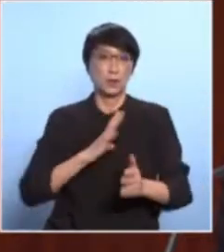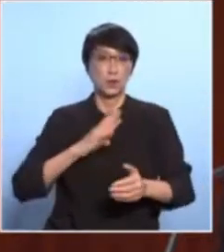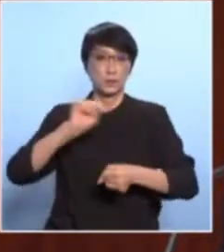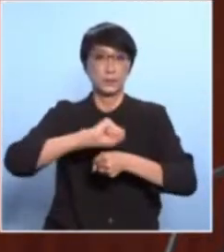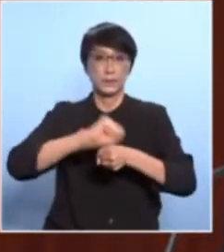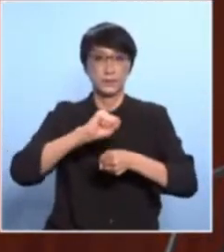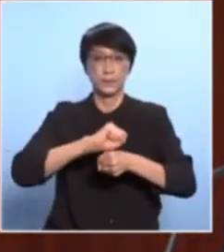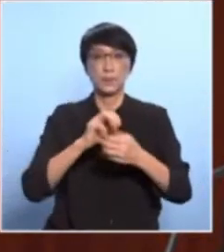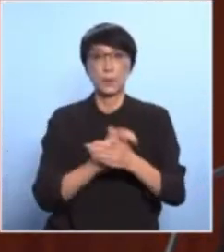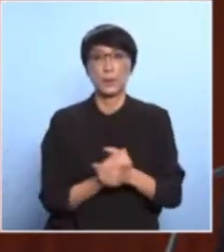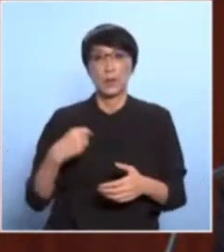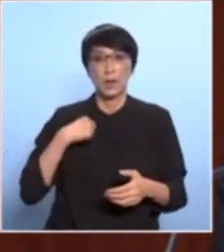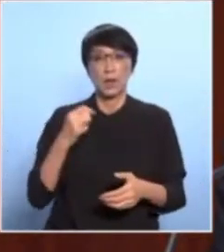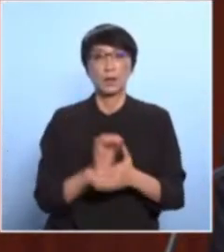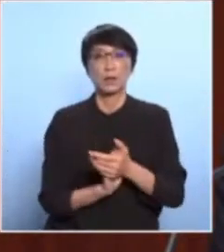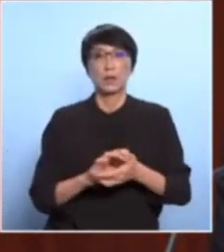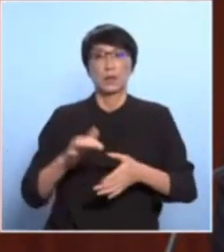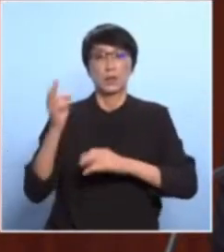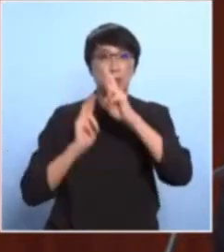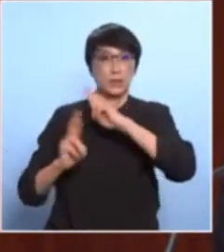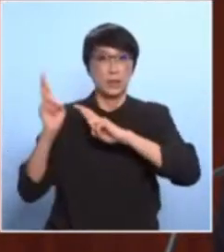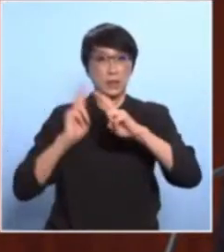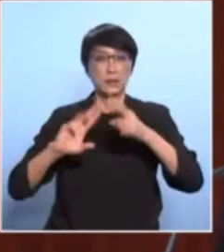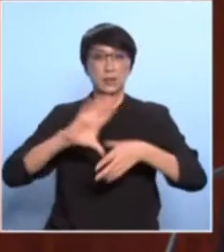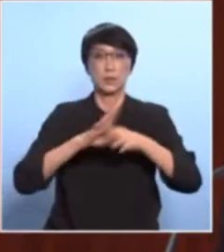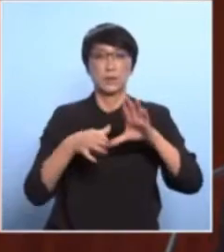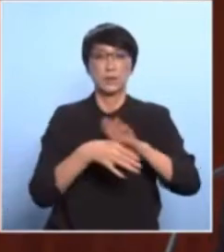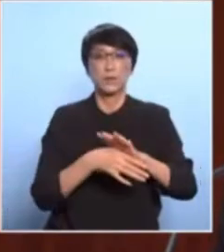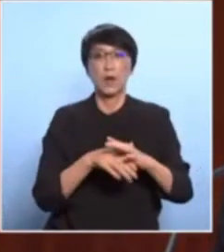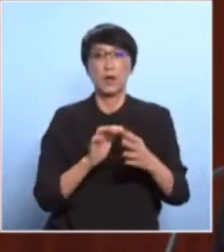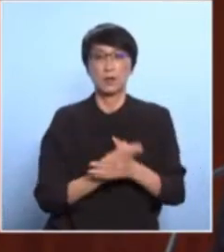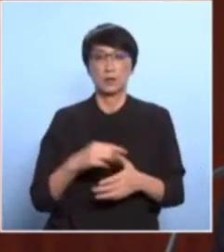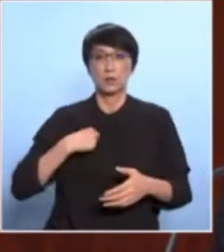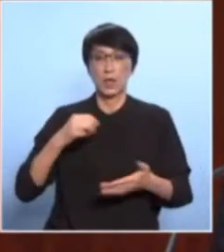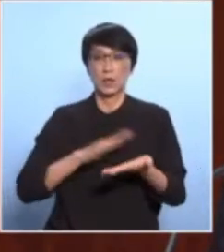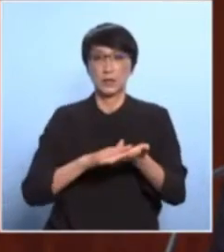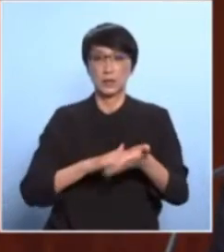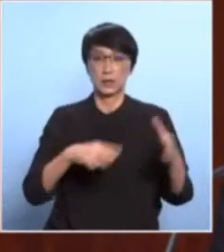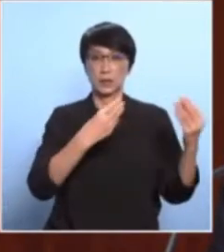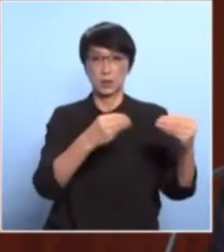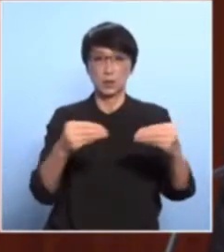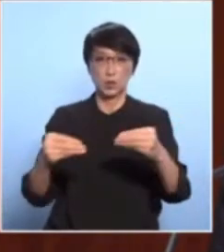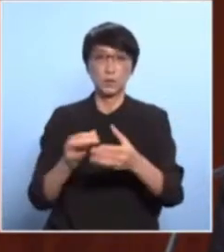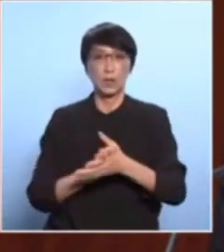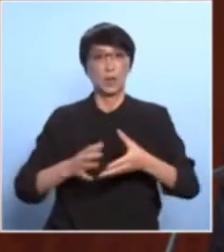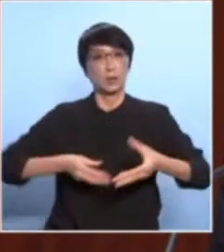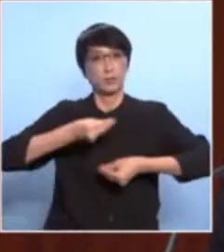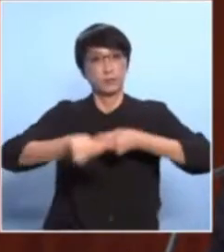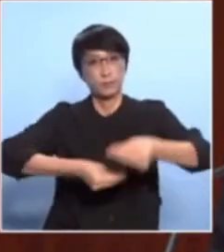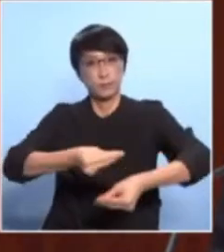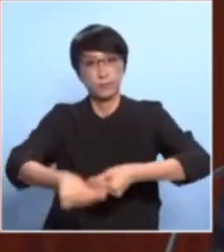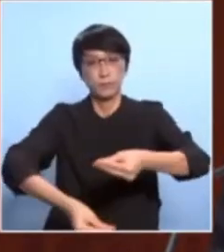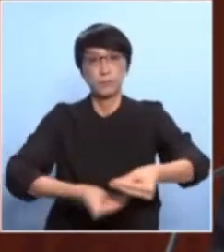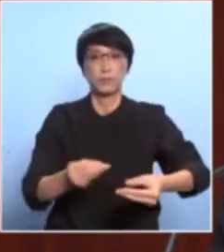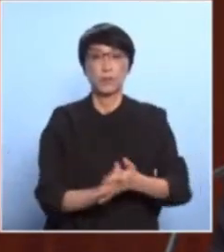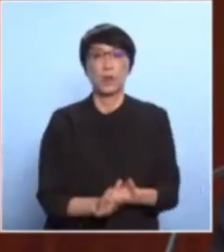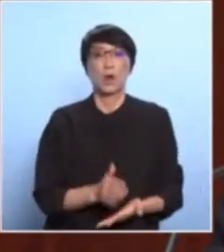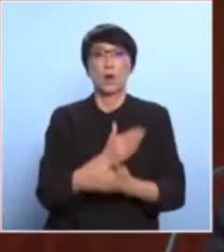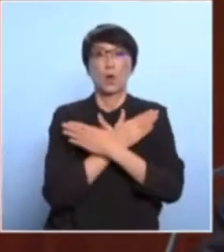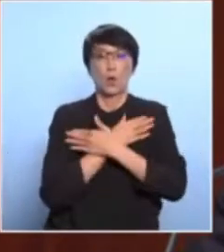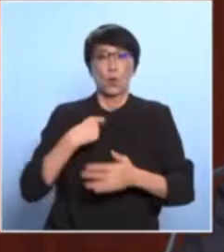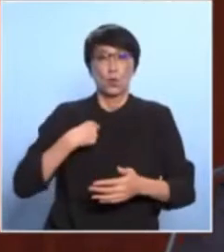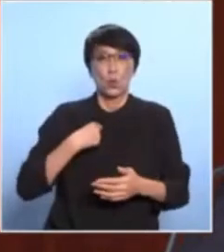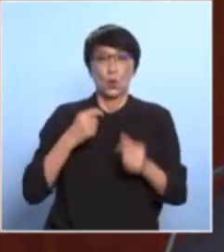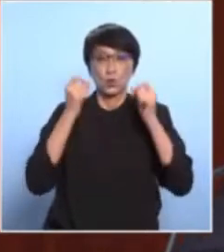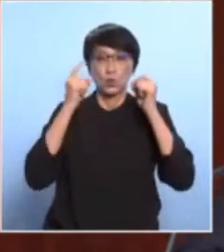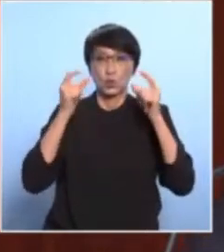our country's history, culture, and current affairs on different fronts, thereby promoting patriotism and ensuring